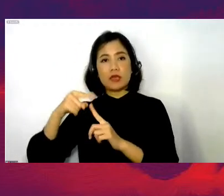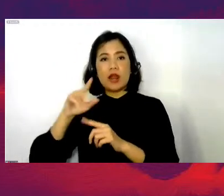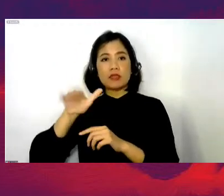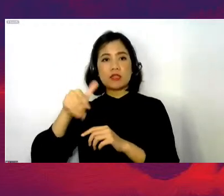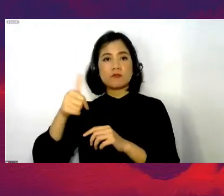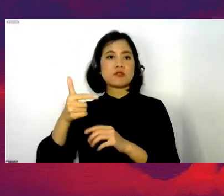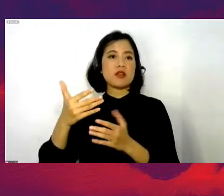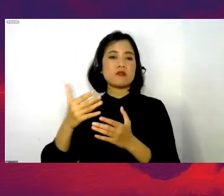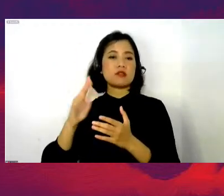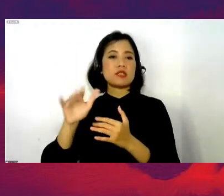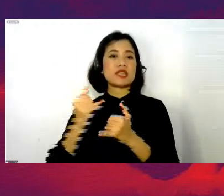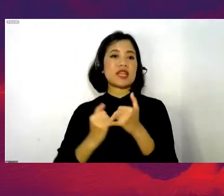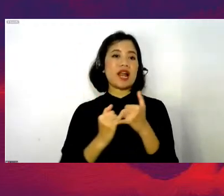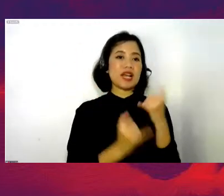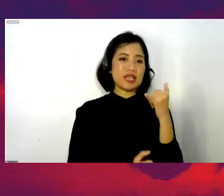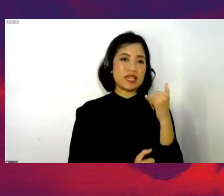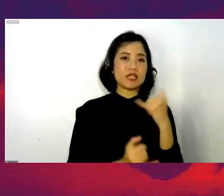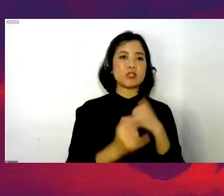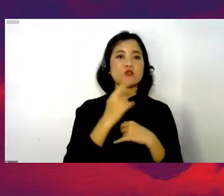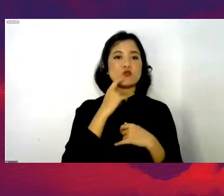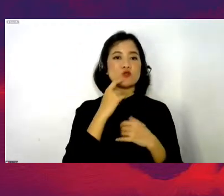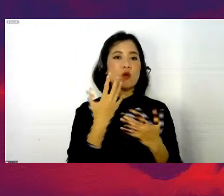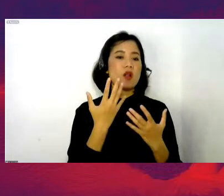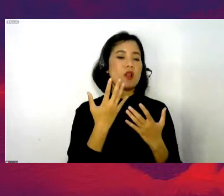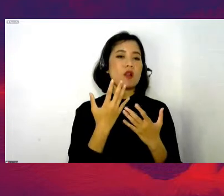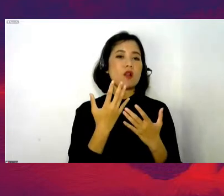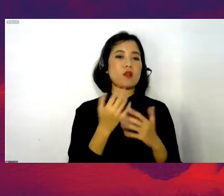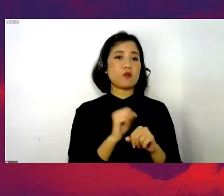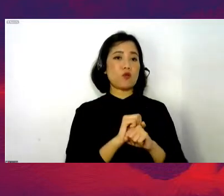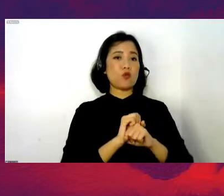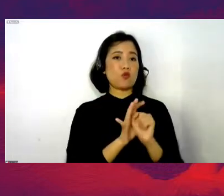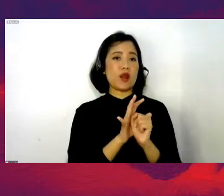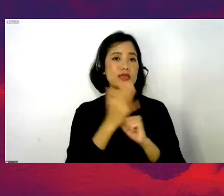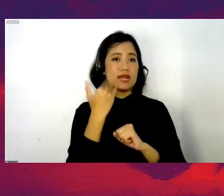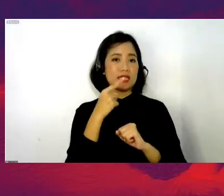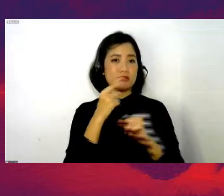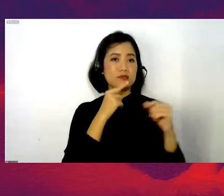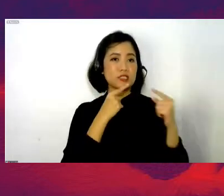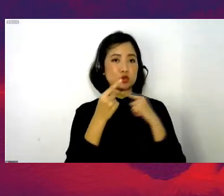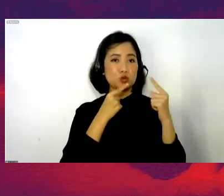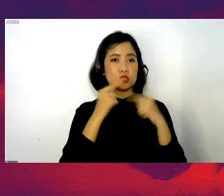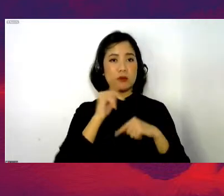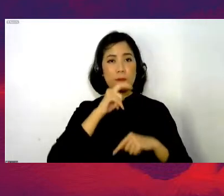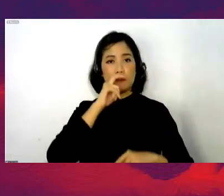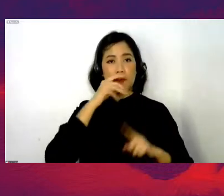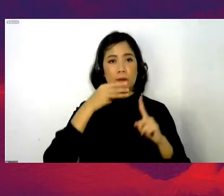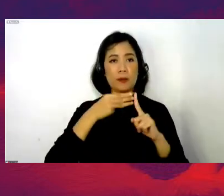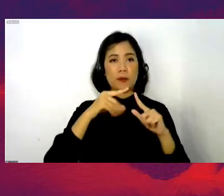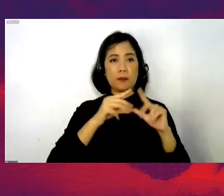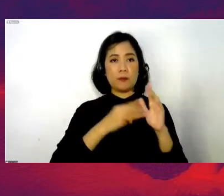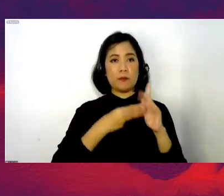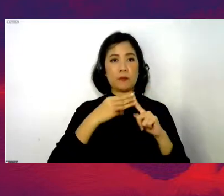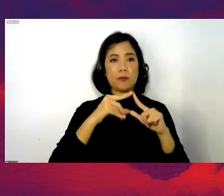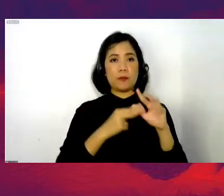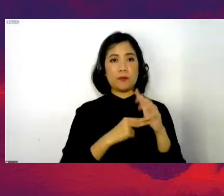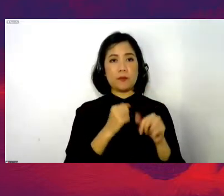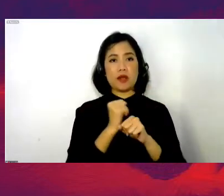of Bapenas and also Minister of Finance. We keep doubling our budget in terms of social protection program. And we also, recently